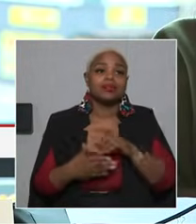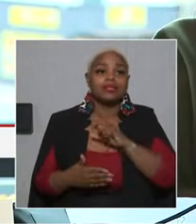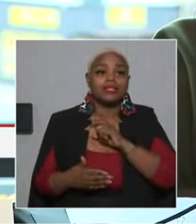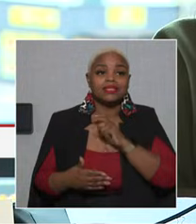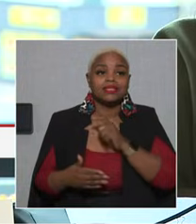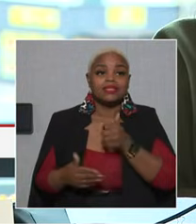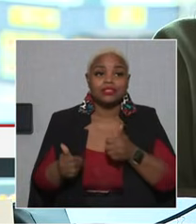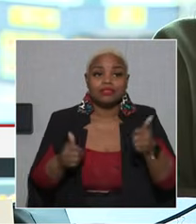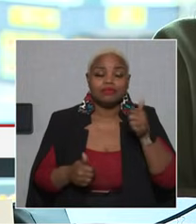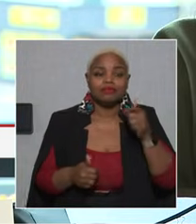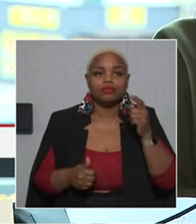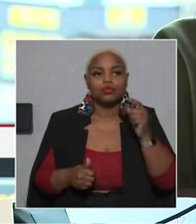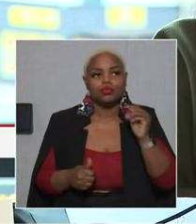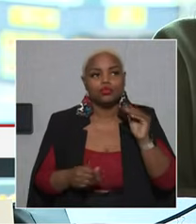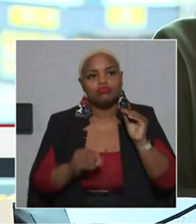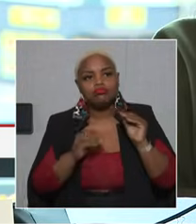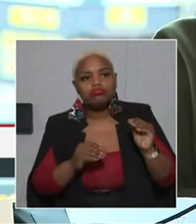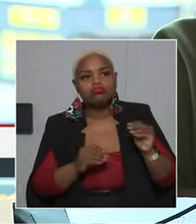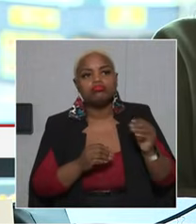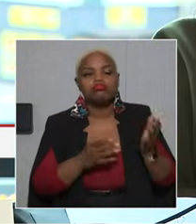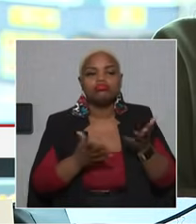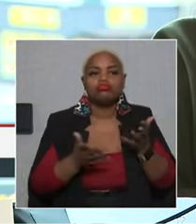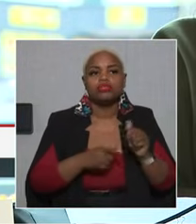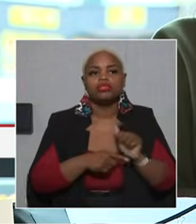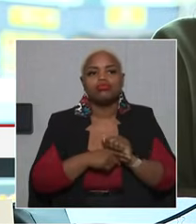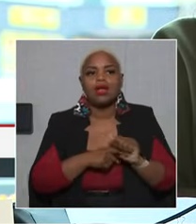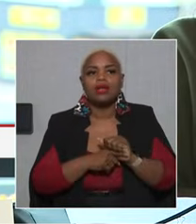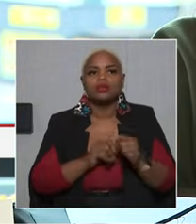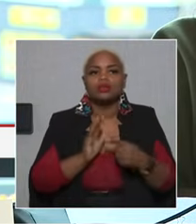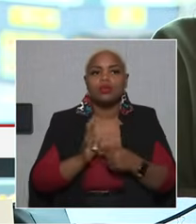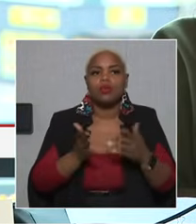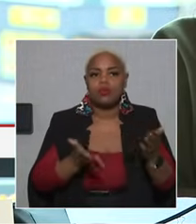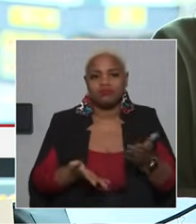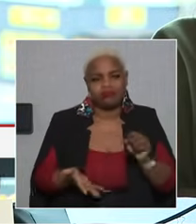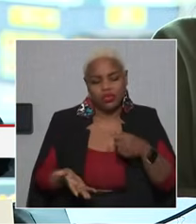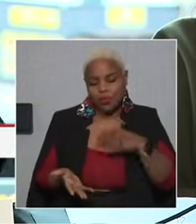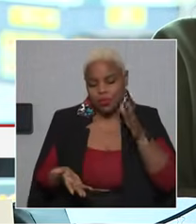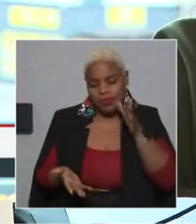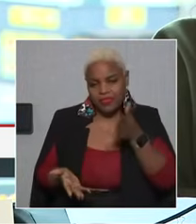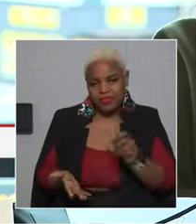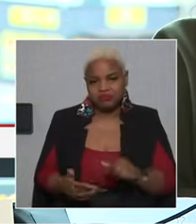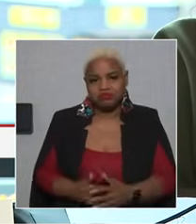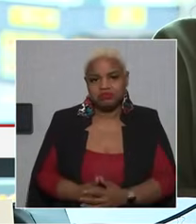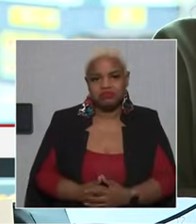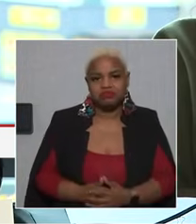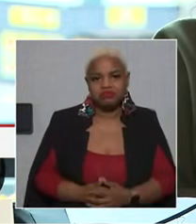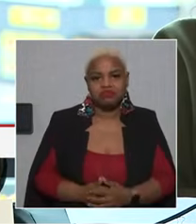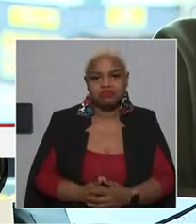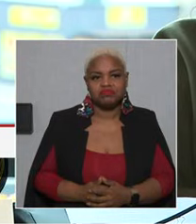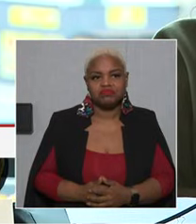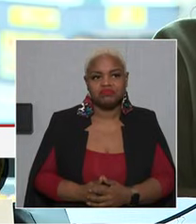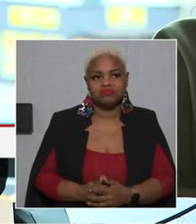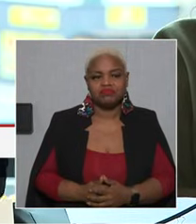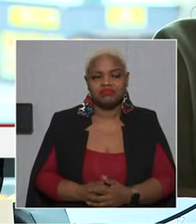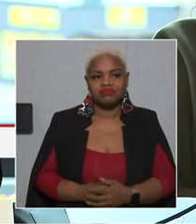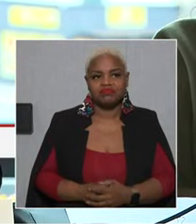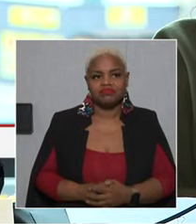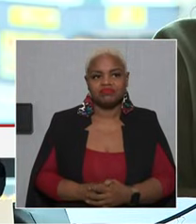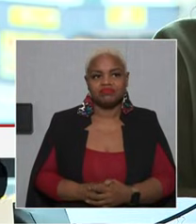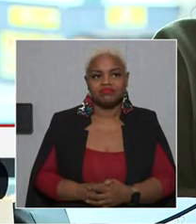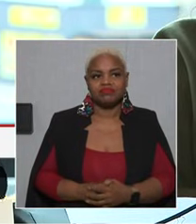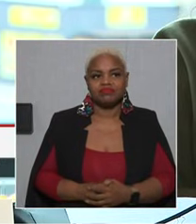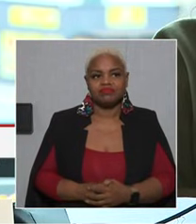to the direction that the police department will continue. Okay. Yep. Just kind of looking